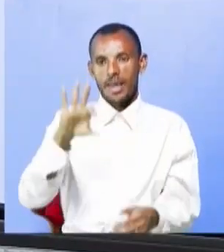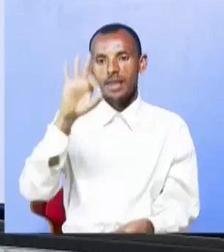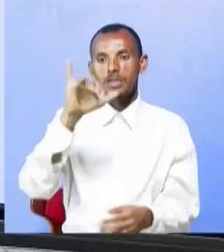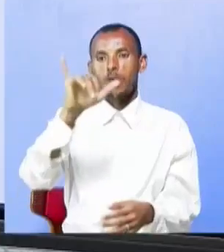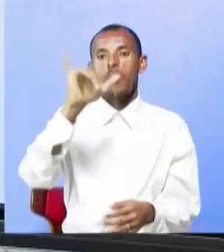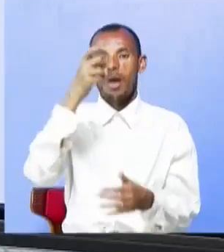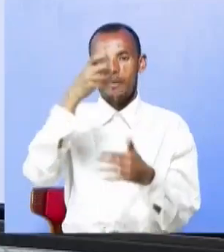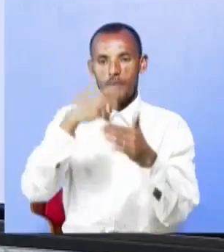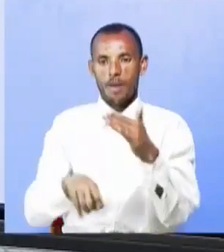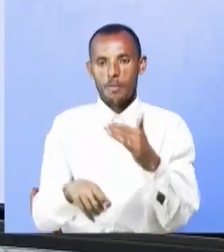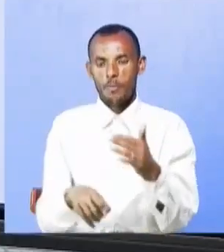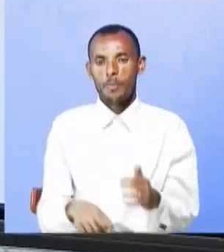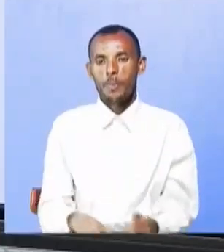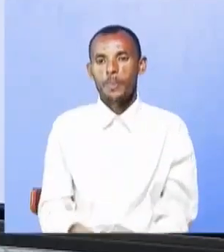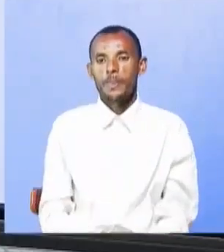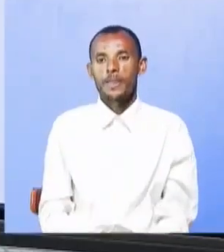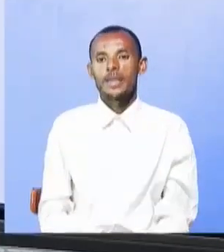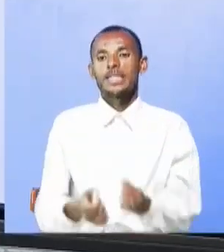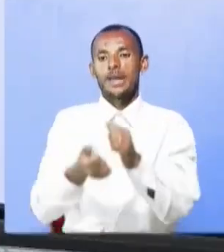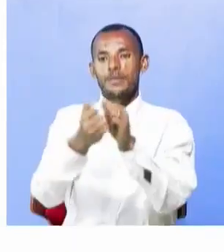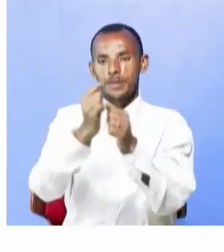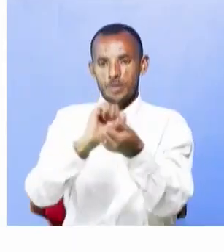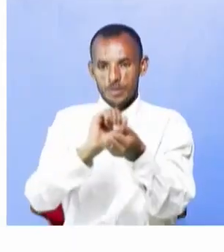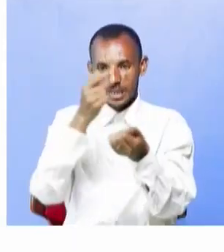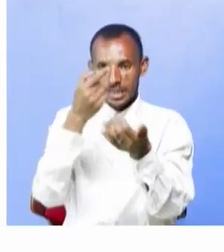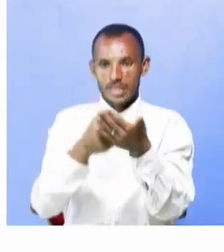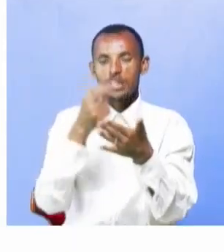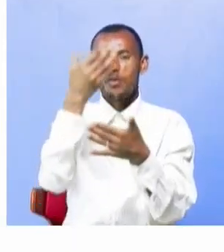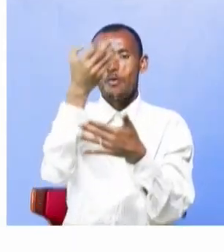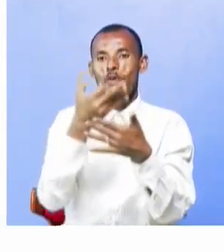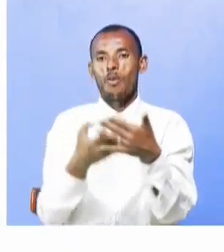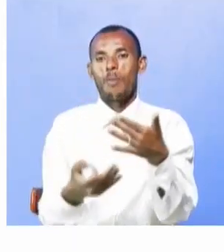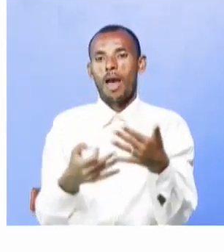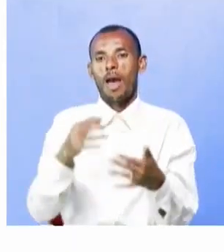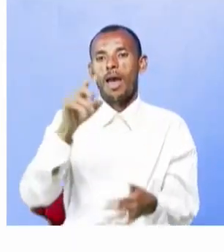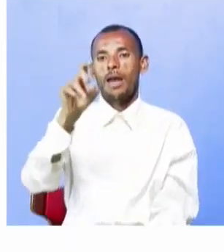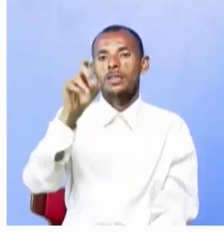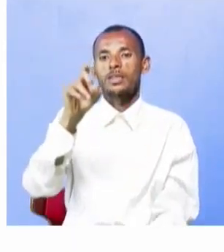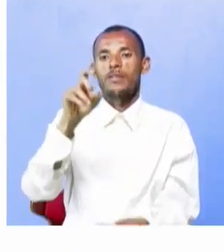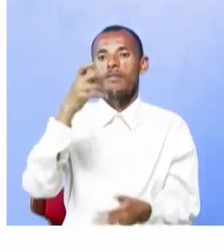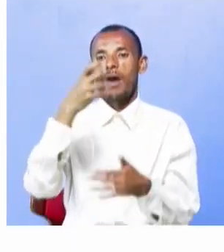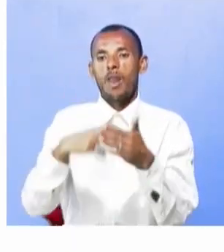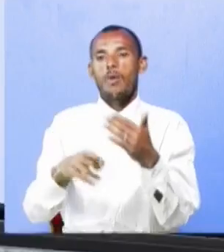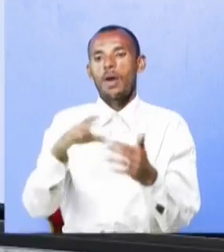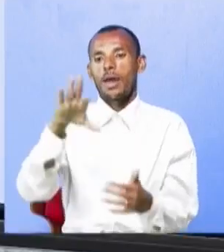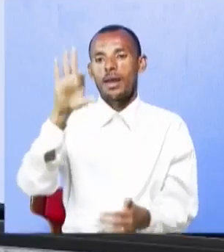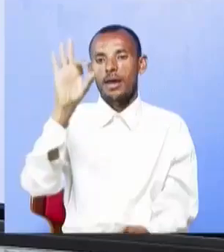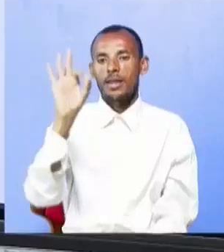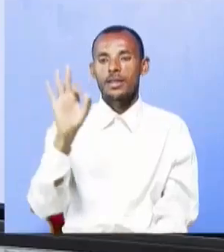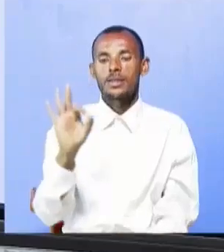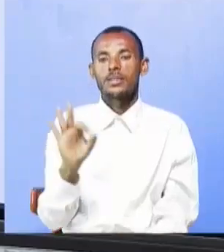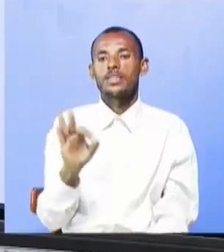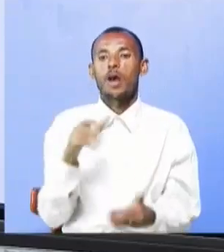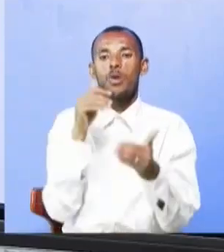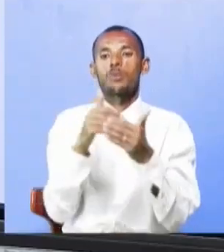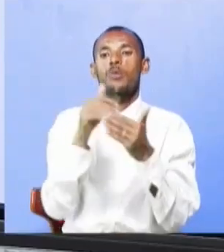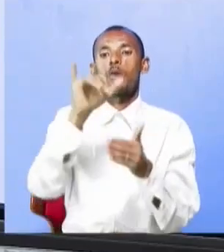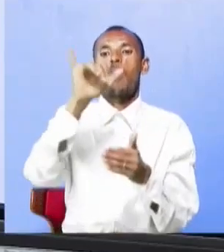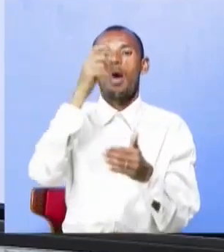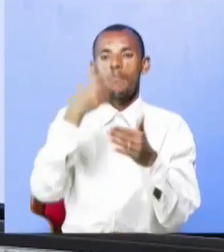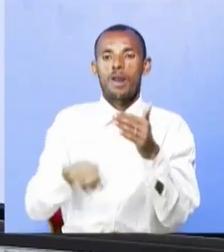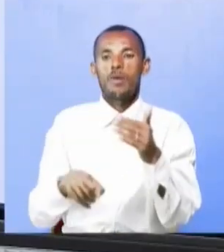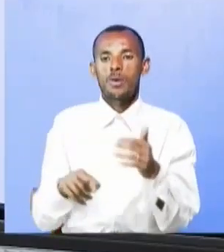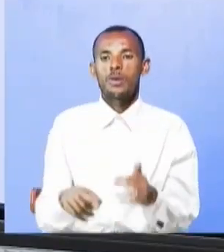values. So substitute these x values and obtain the corresponding y